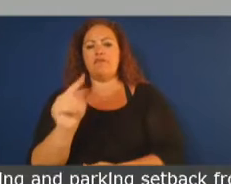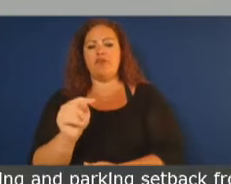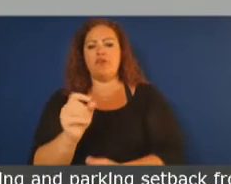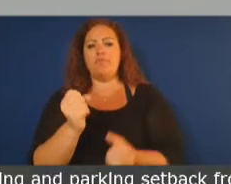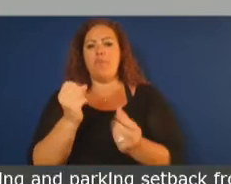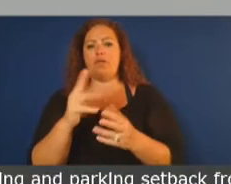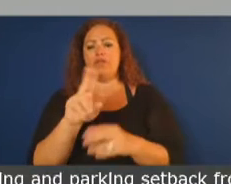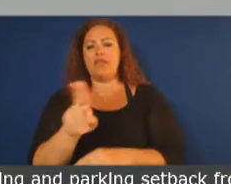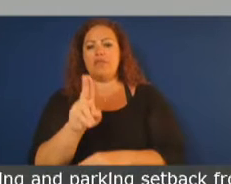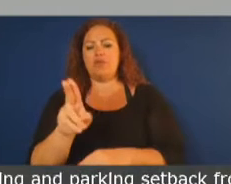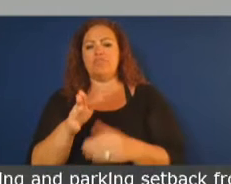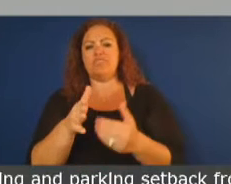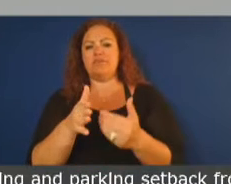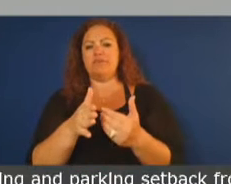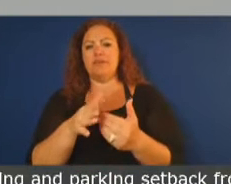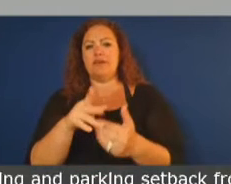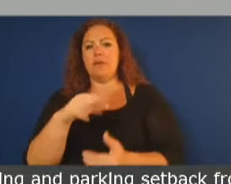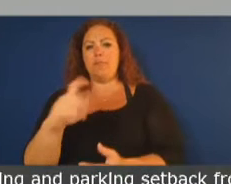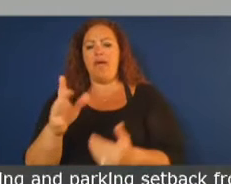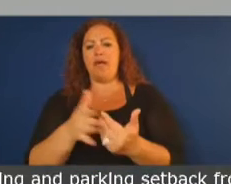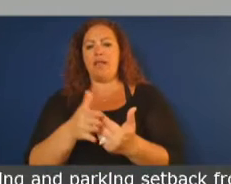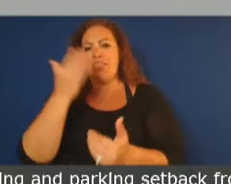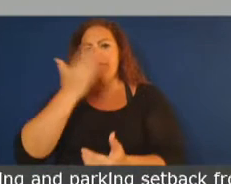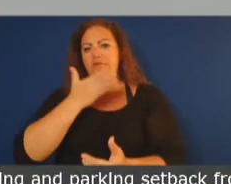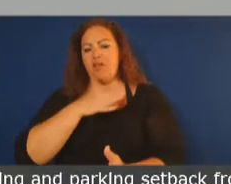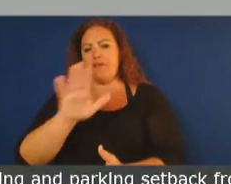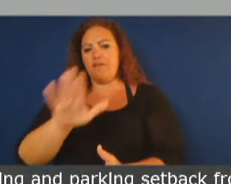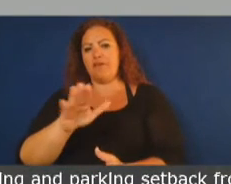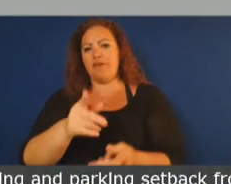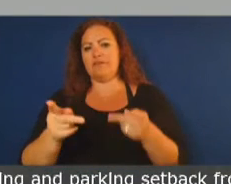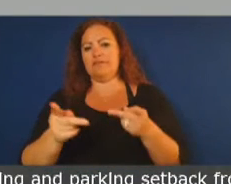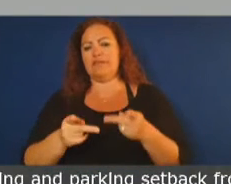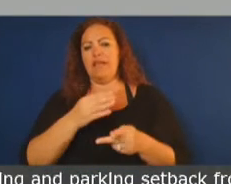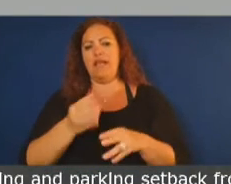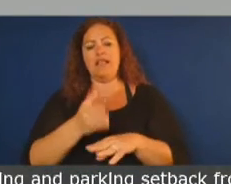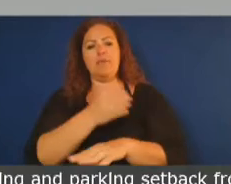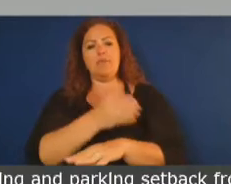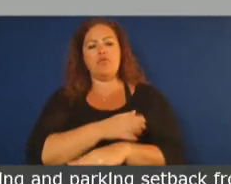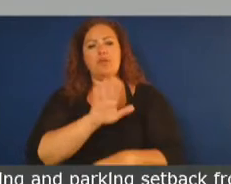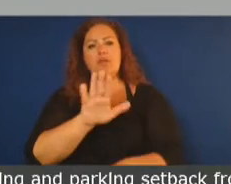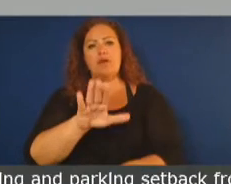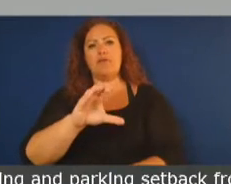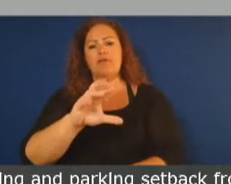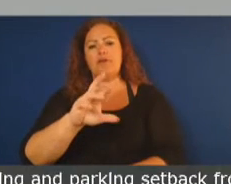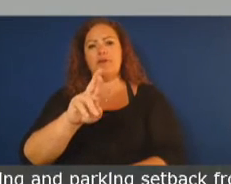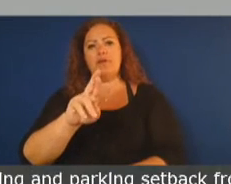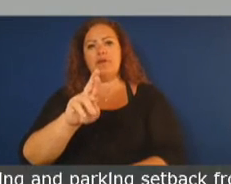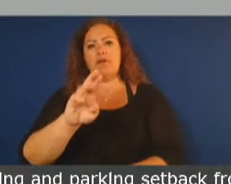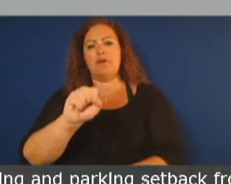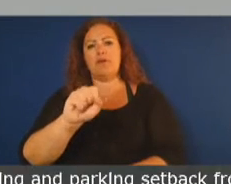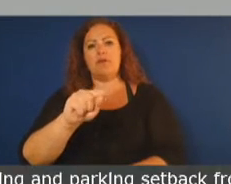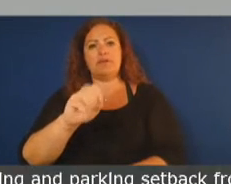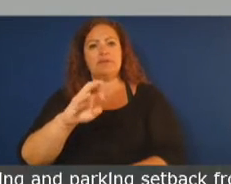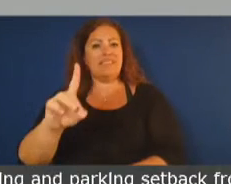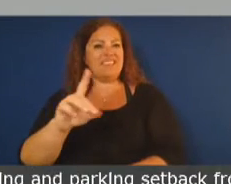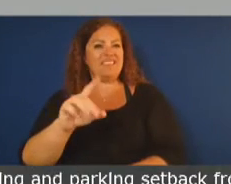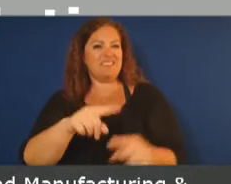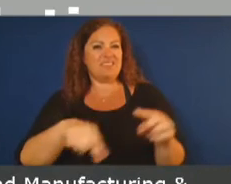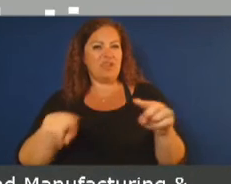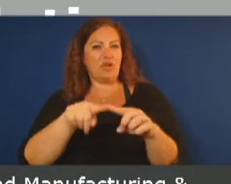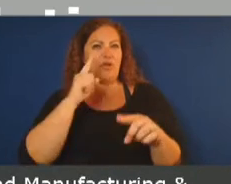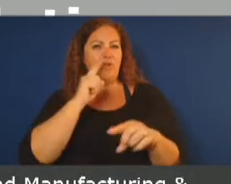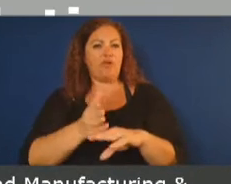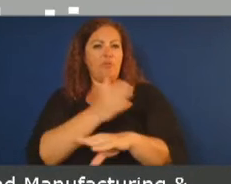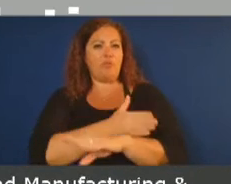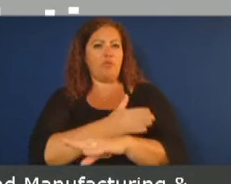Road uh along the front edge of their site uh and also the Improvement of cresant Circle uh to enhance that with pedestrian